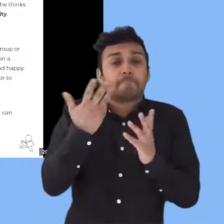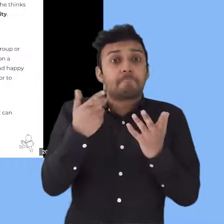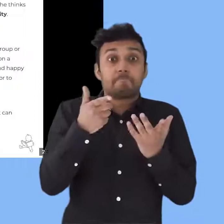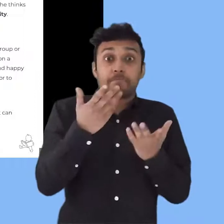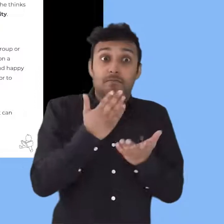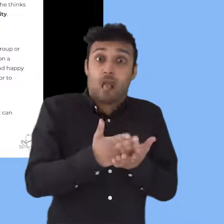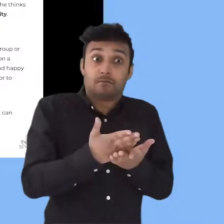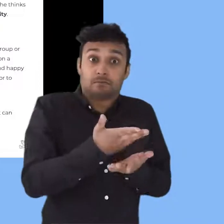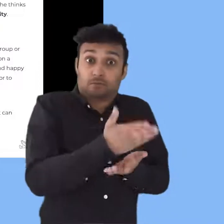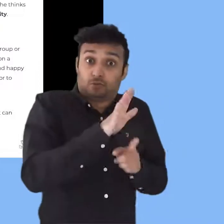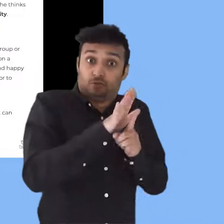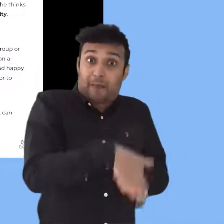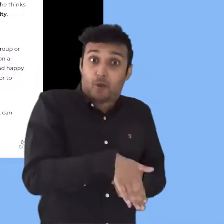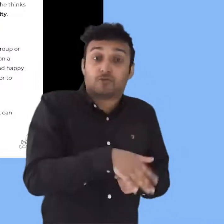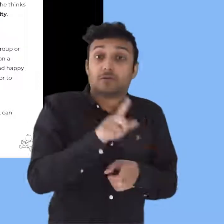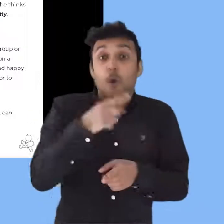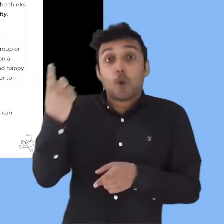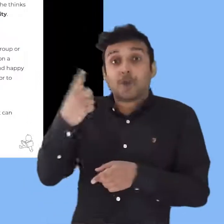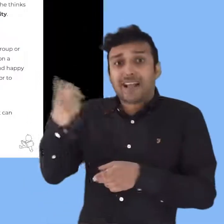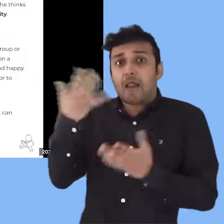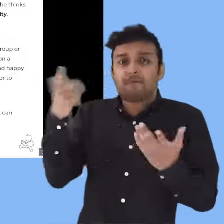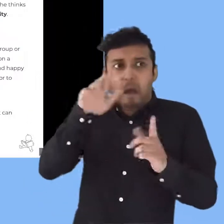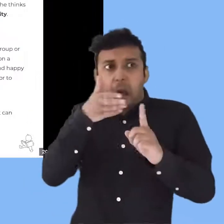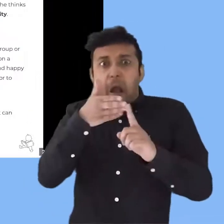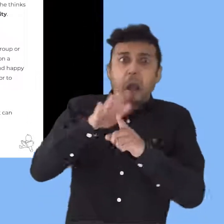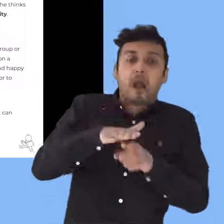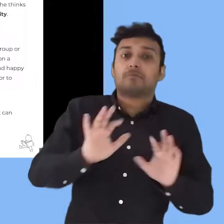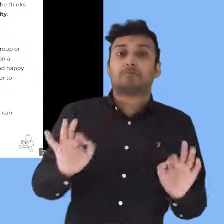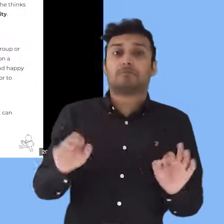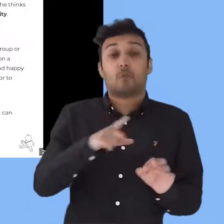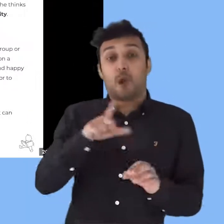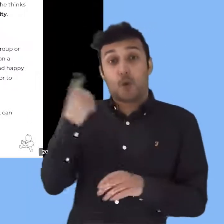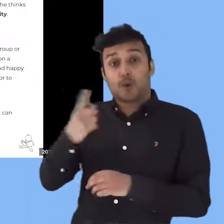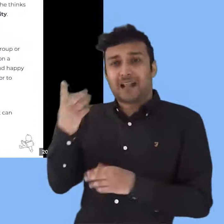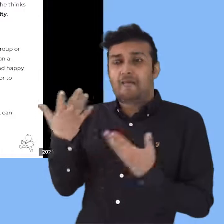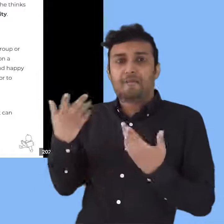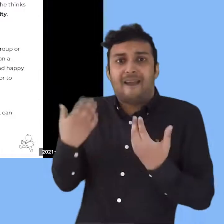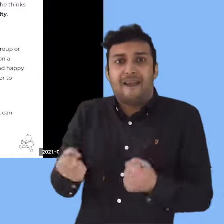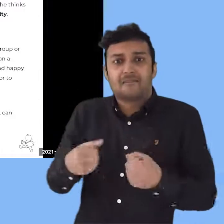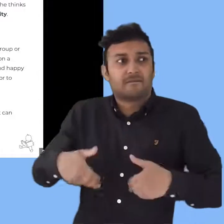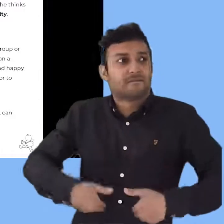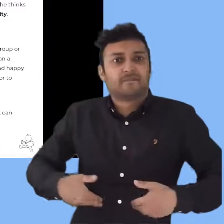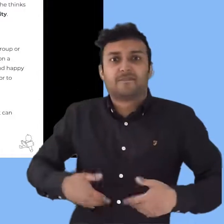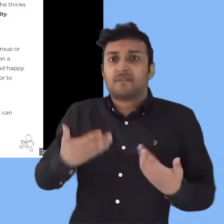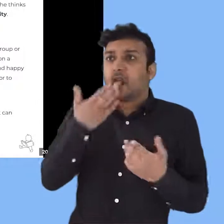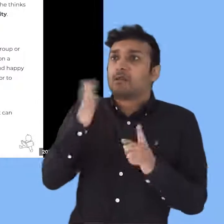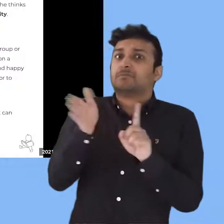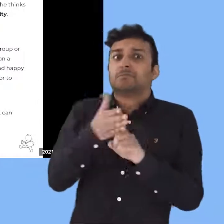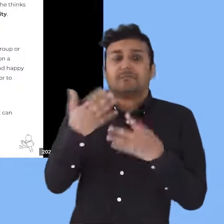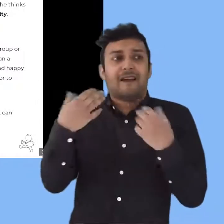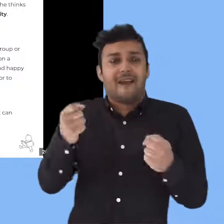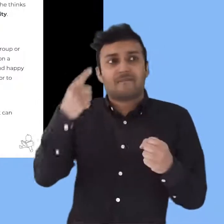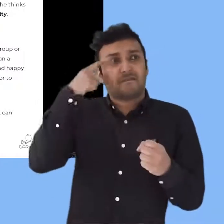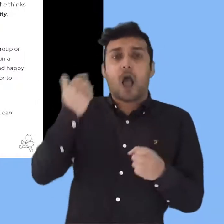is absolutely based in stereotypes, attitudes, and assumptions that are racially driven that can have a